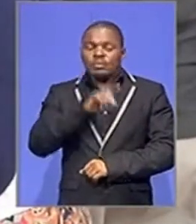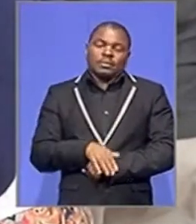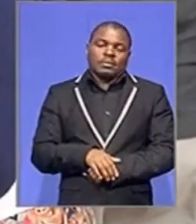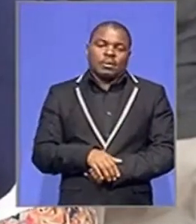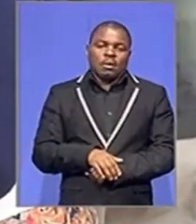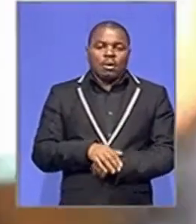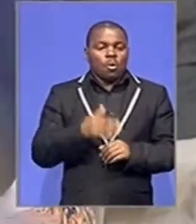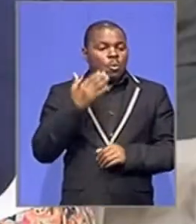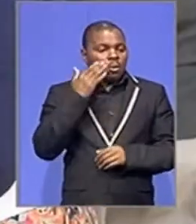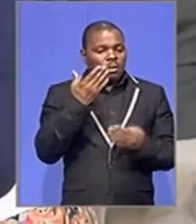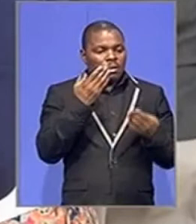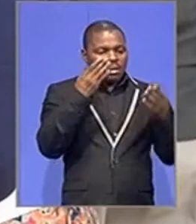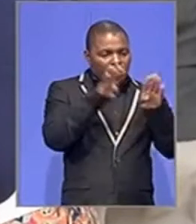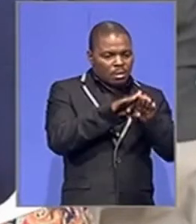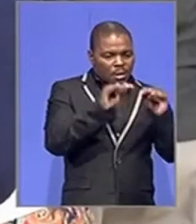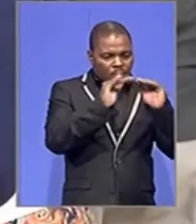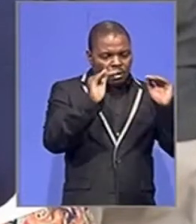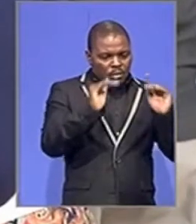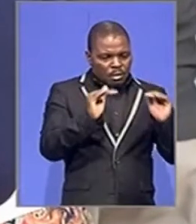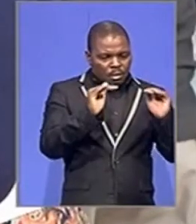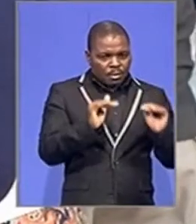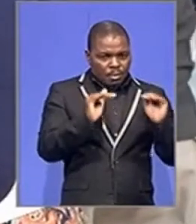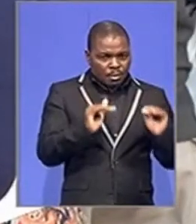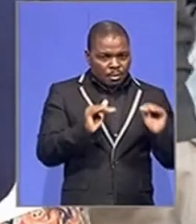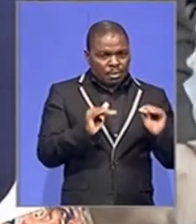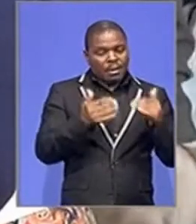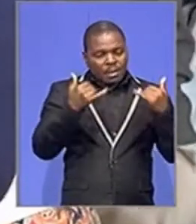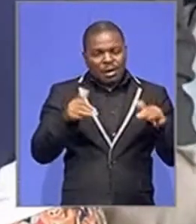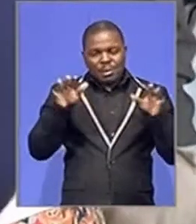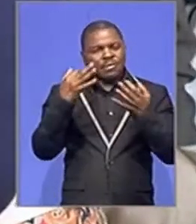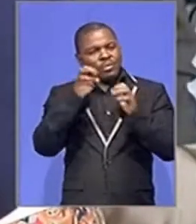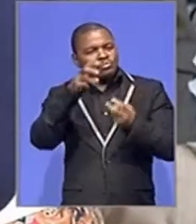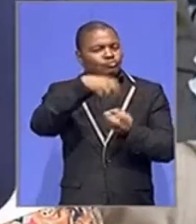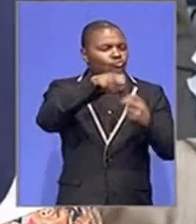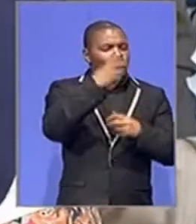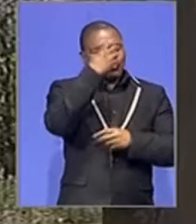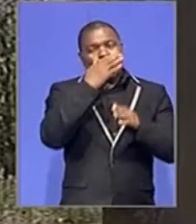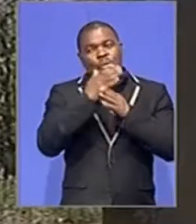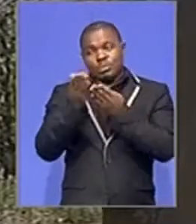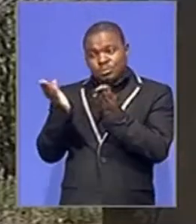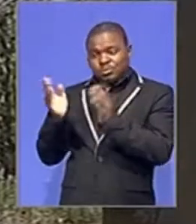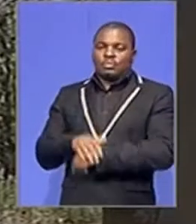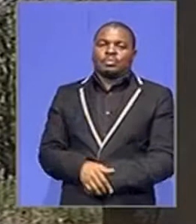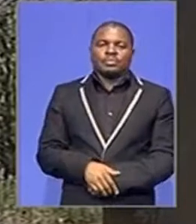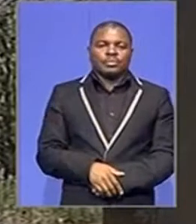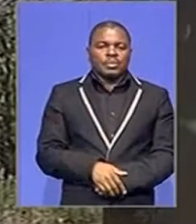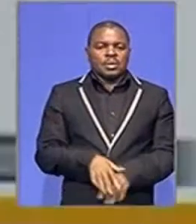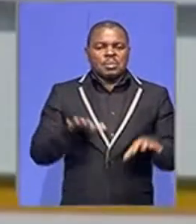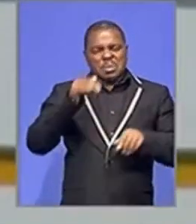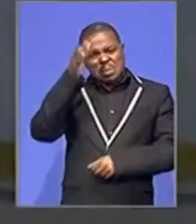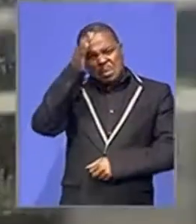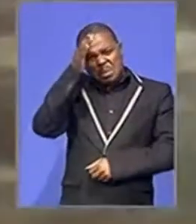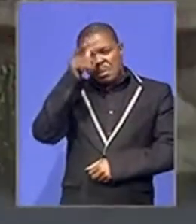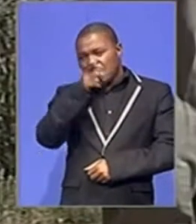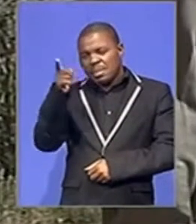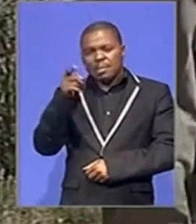as levels of lockdown are being eased off, people are now free to move around and look for employment. Ditsebi tsa